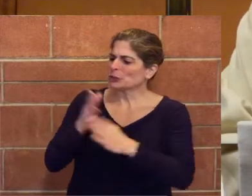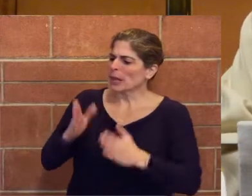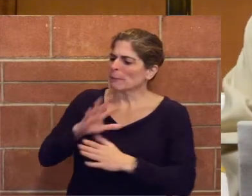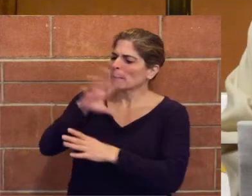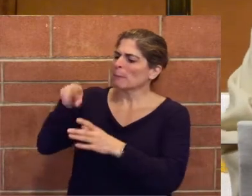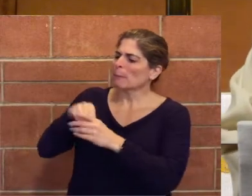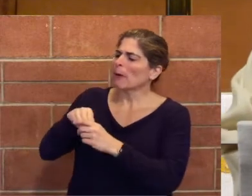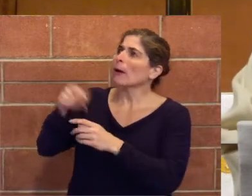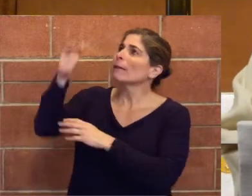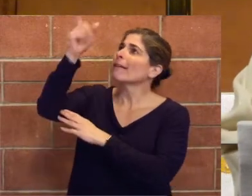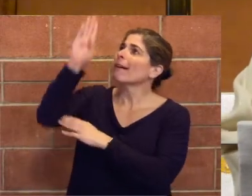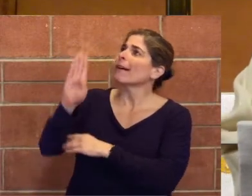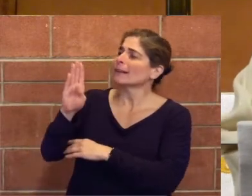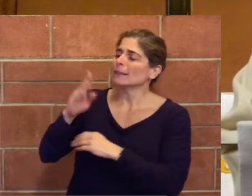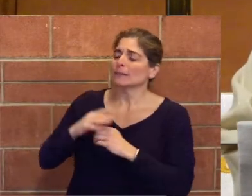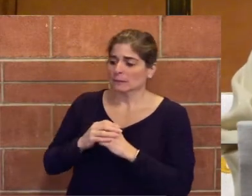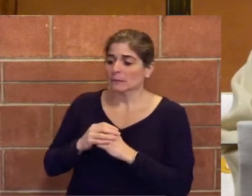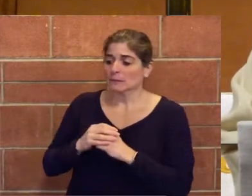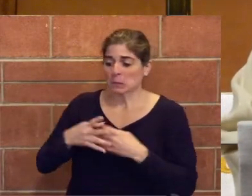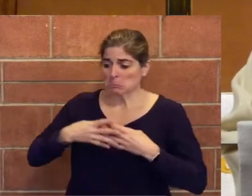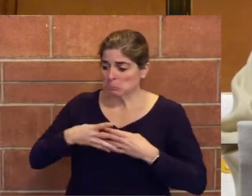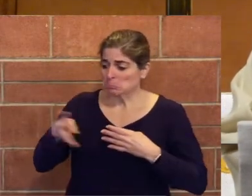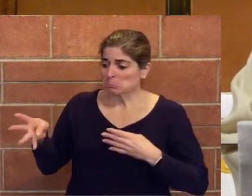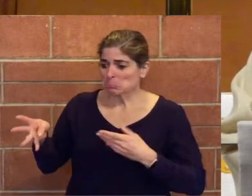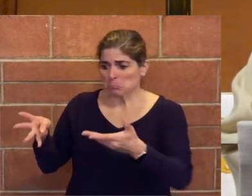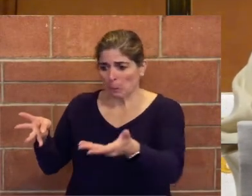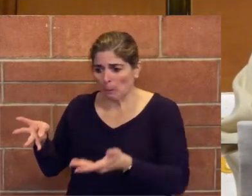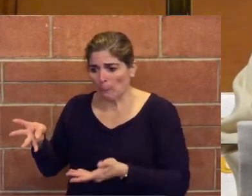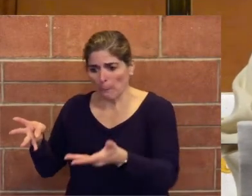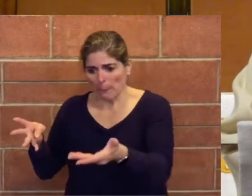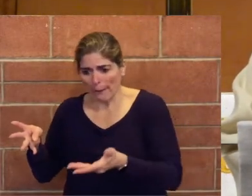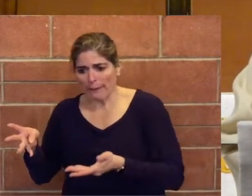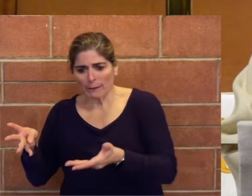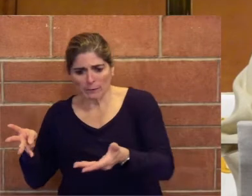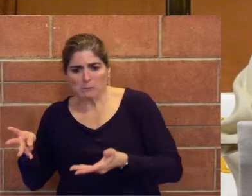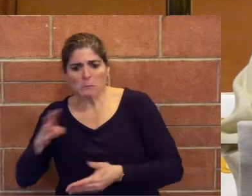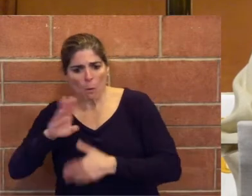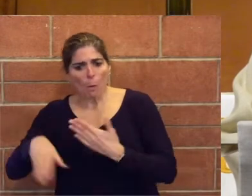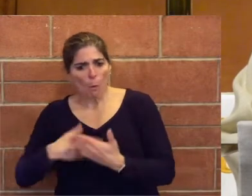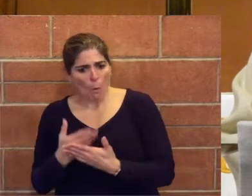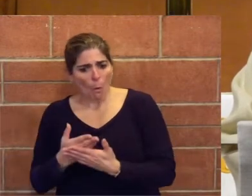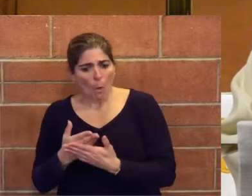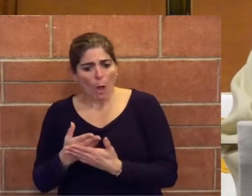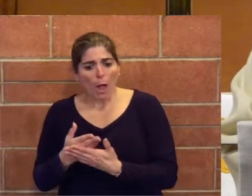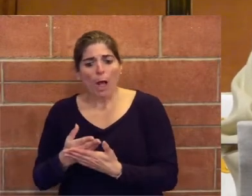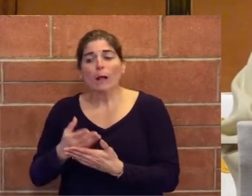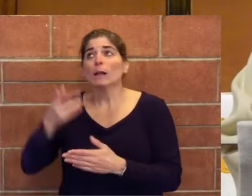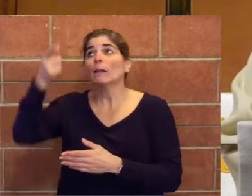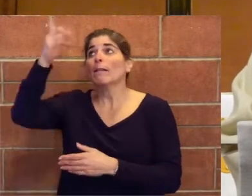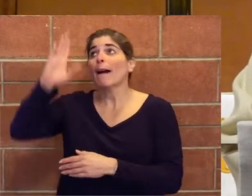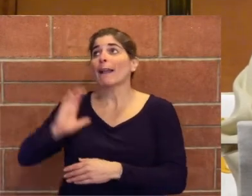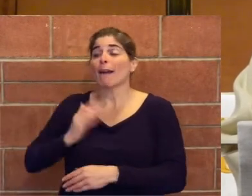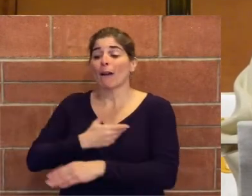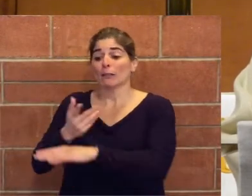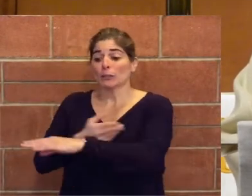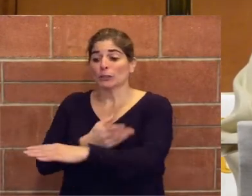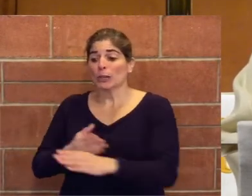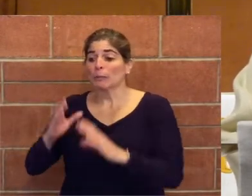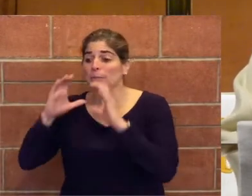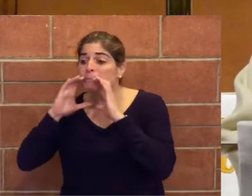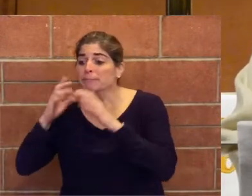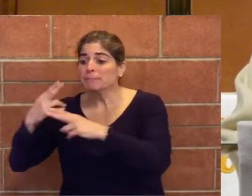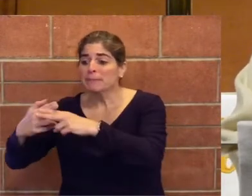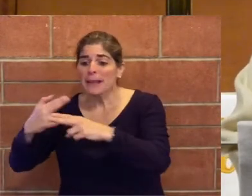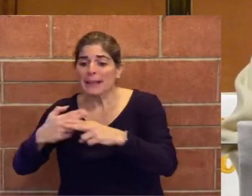the shepherd of the sheep. The gatekeeper opens the gate for him, and the sheep hear his voice.